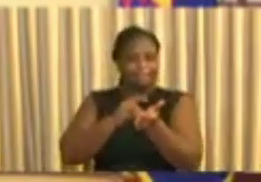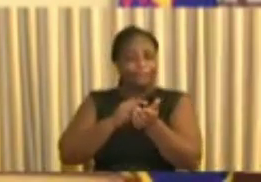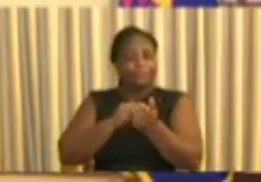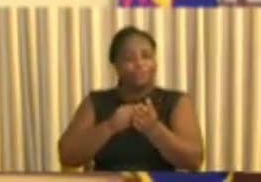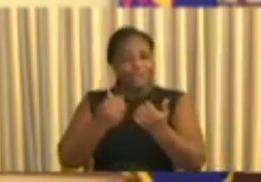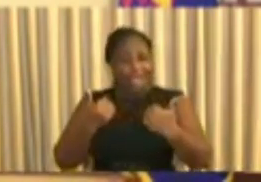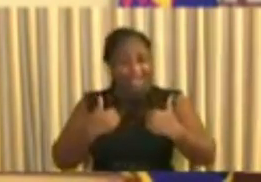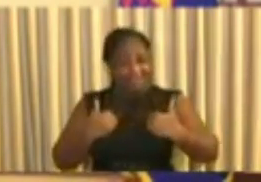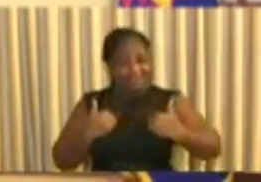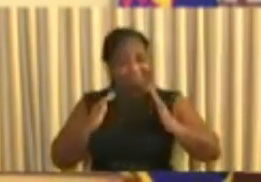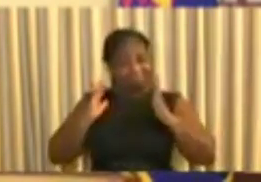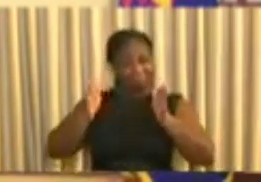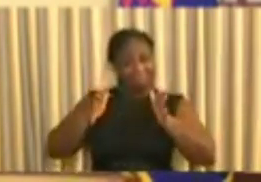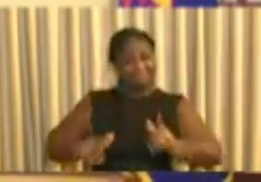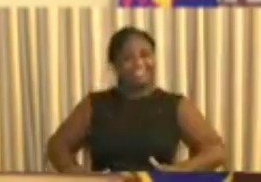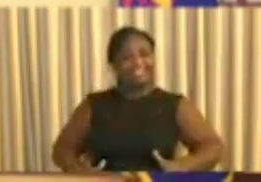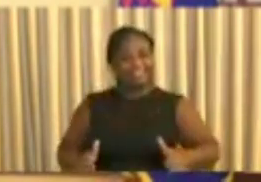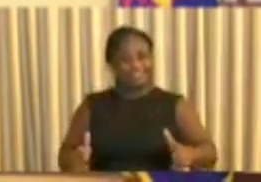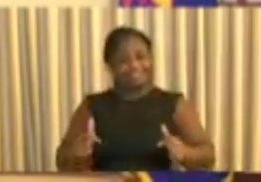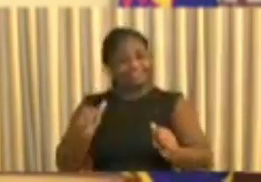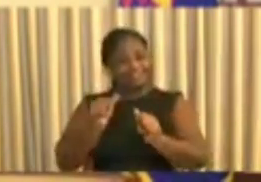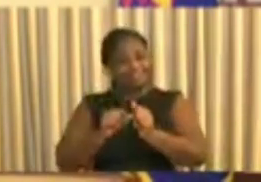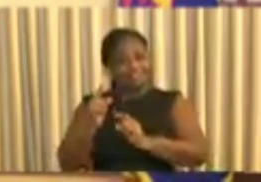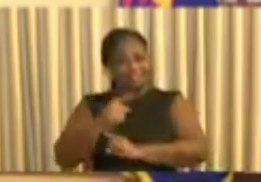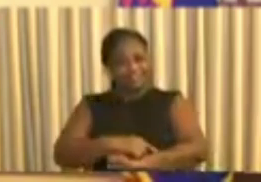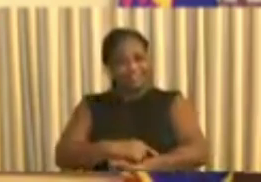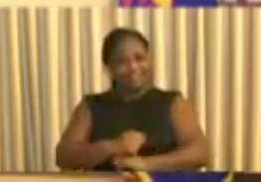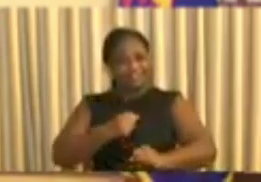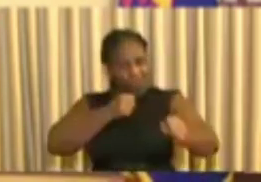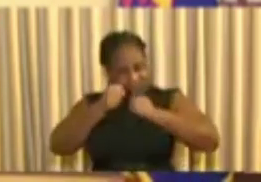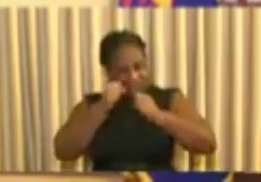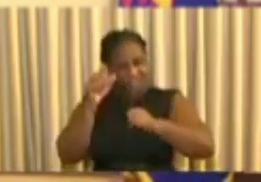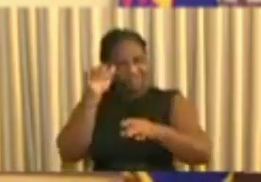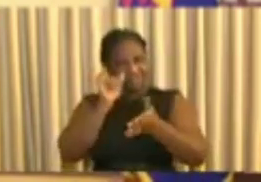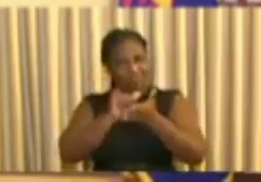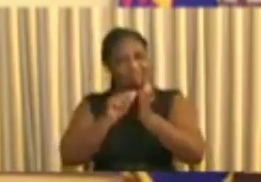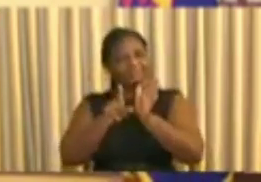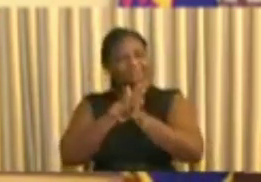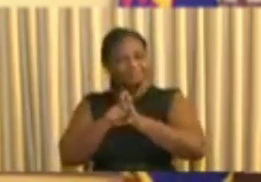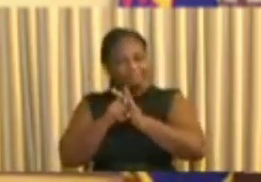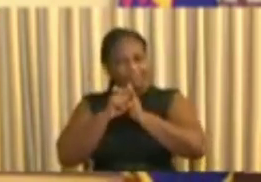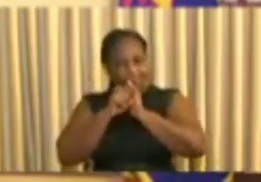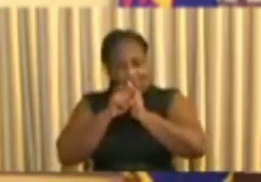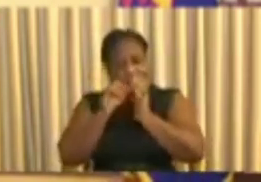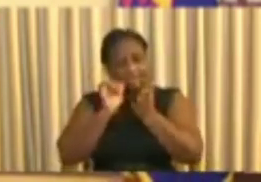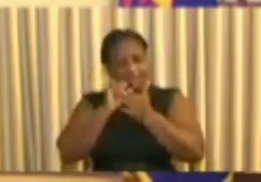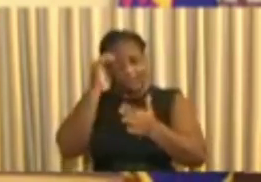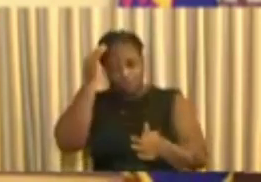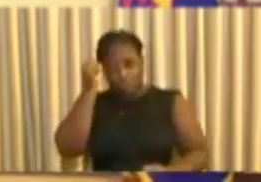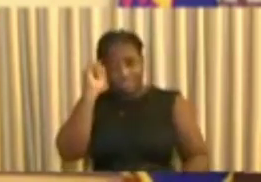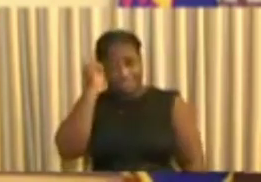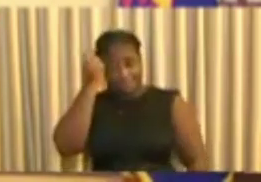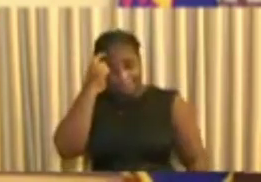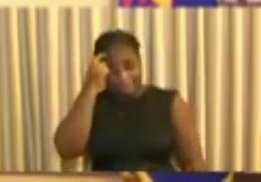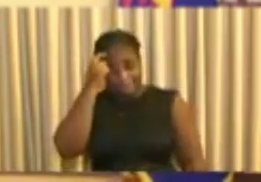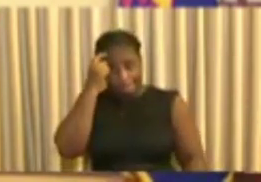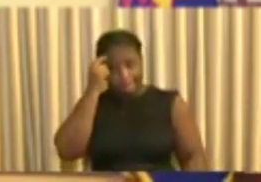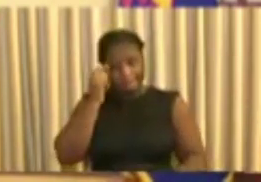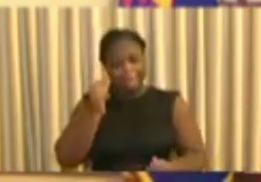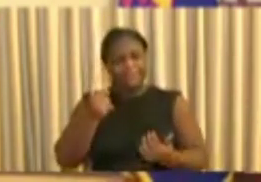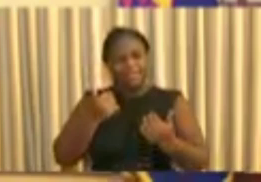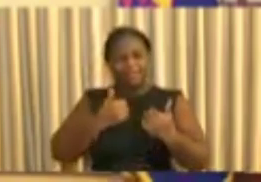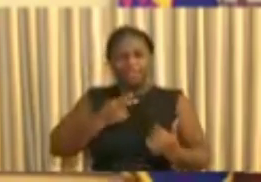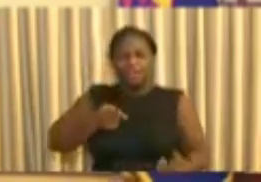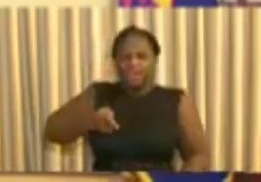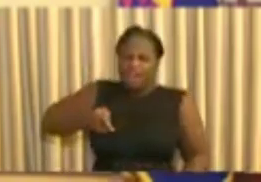are risking their lives every day to battle this virus. That is why government is placing a